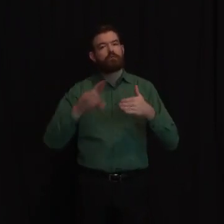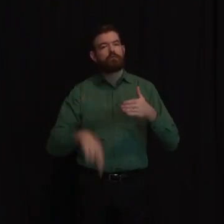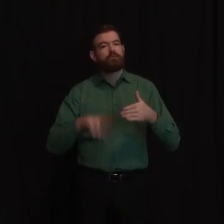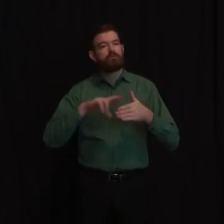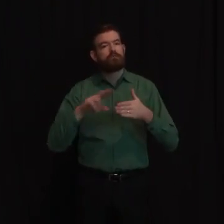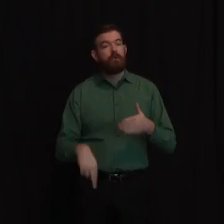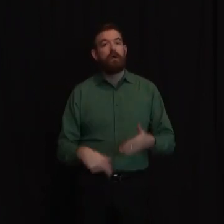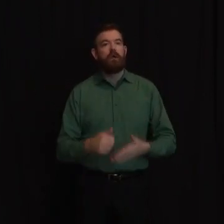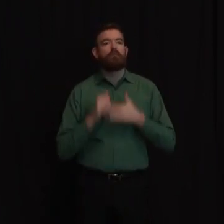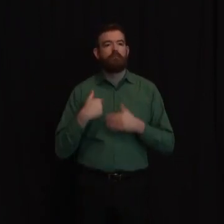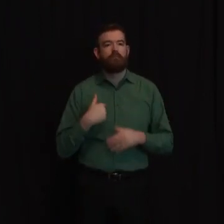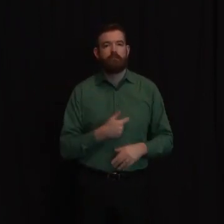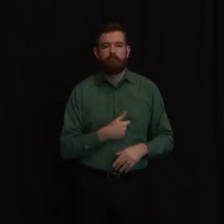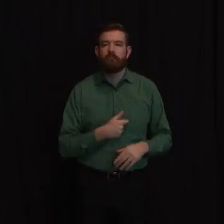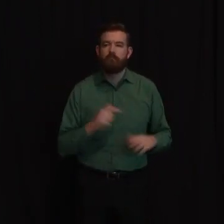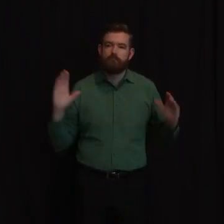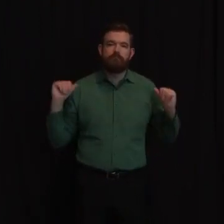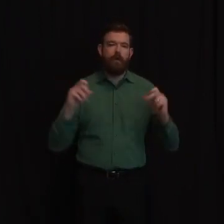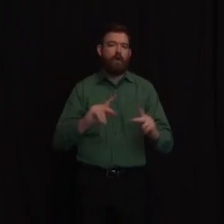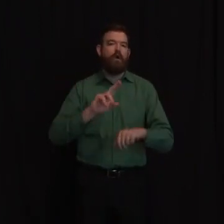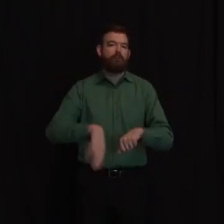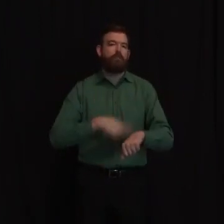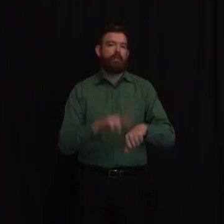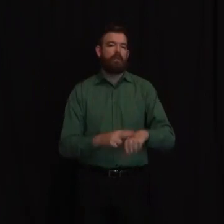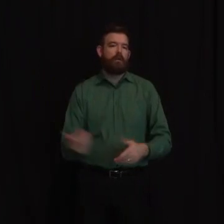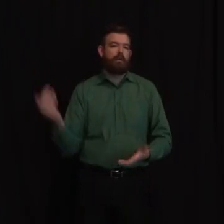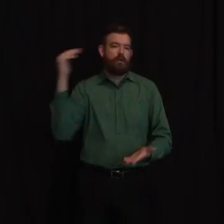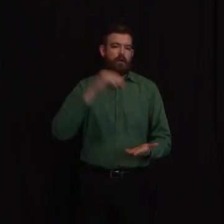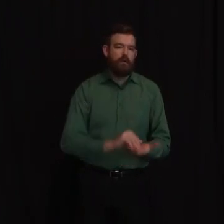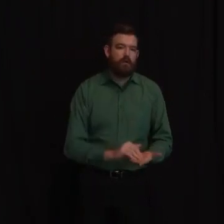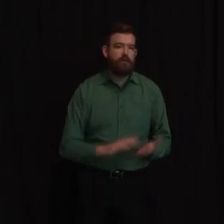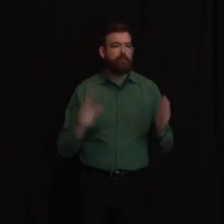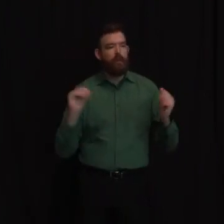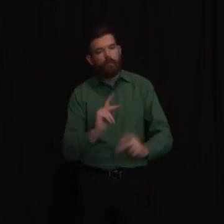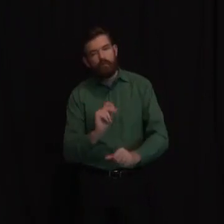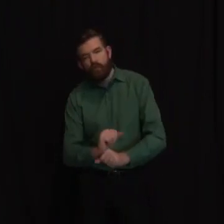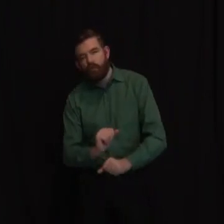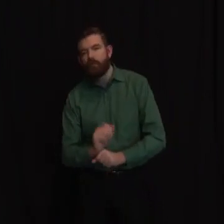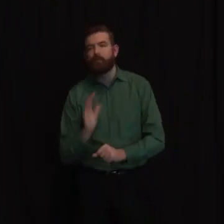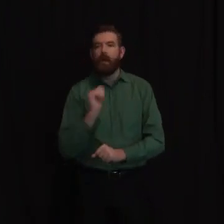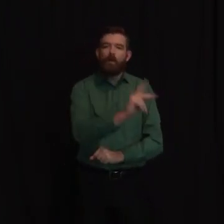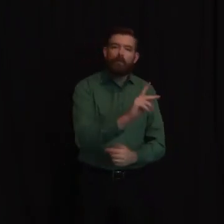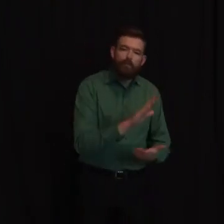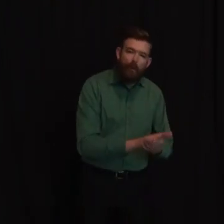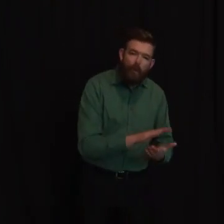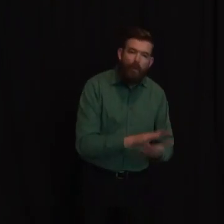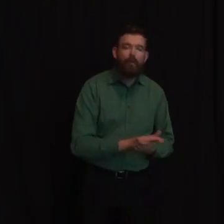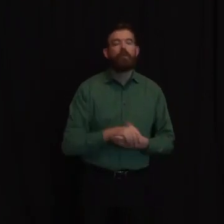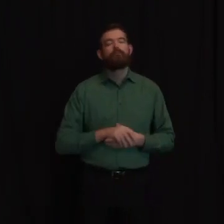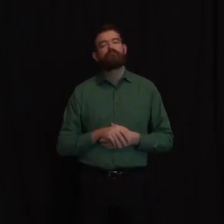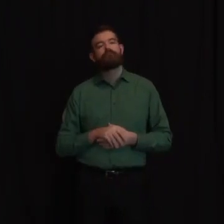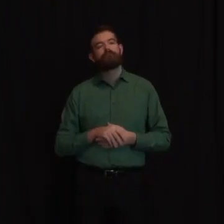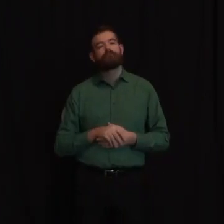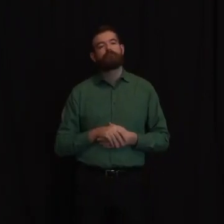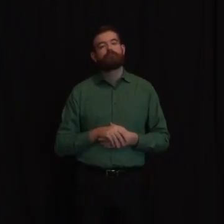that's sooner than later. I think we've said this before, and again, on the list of unknowns, I